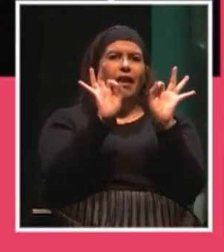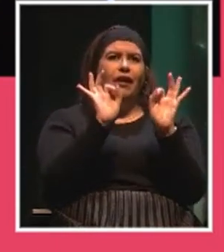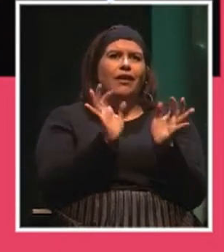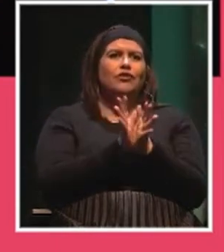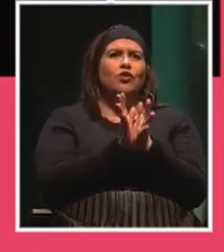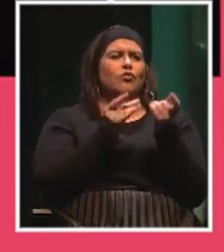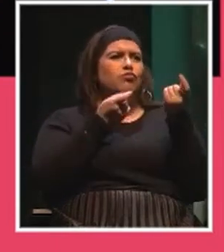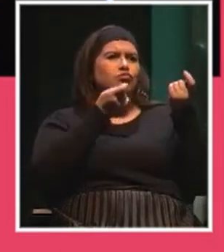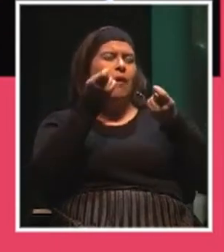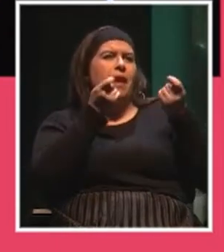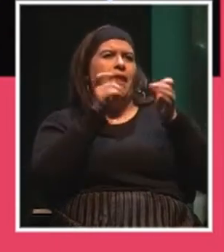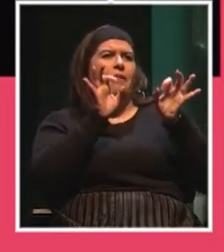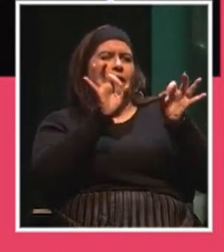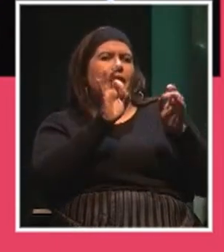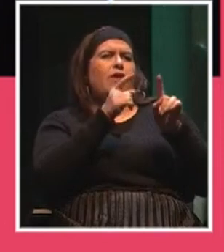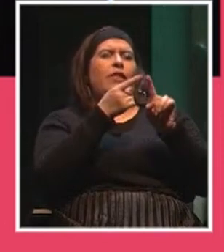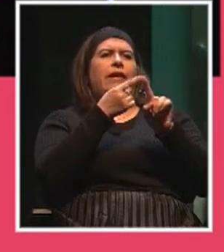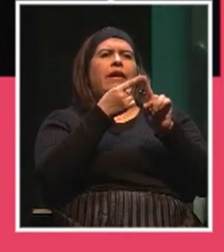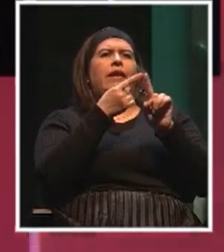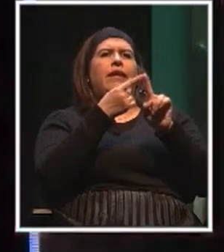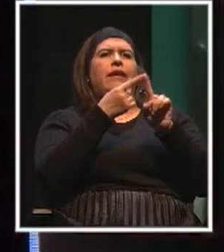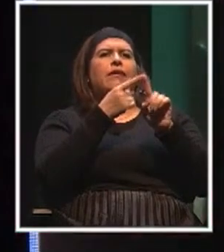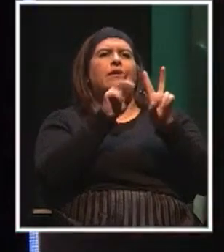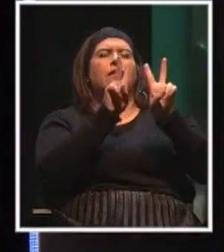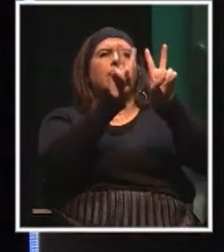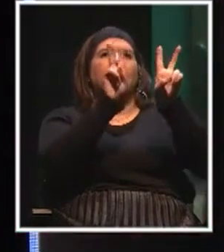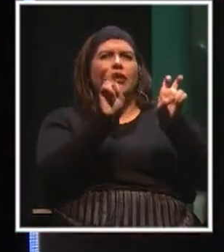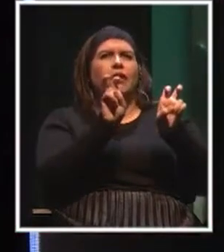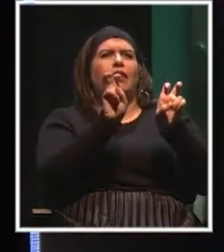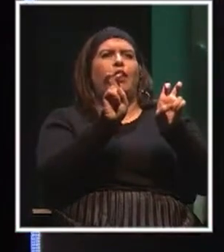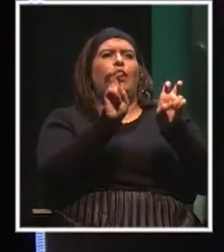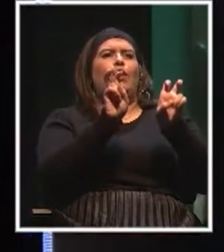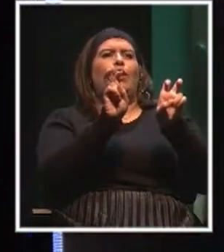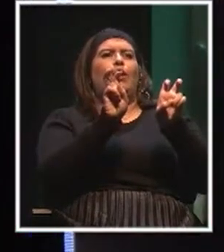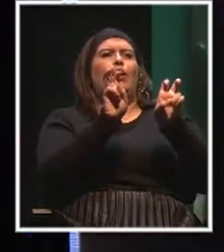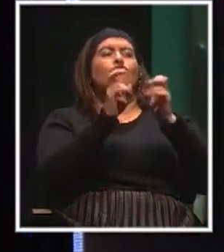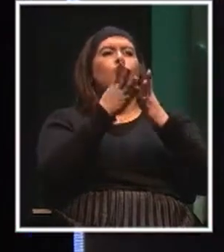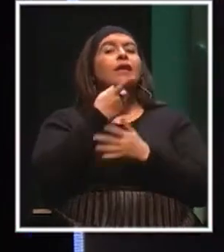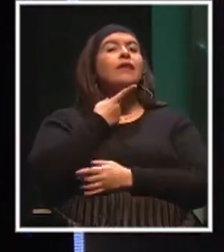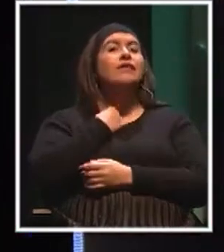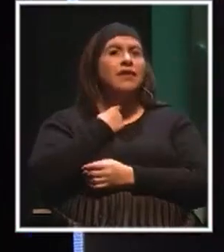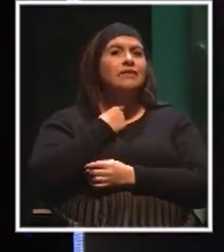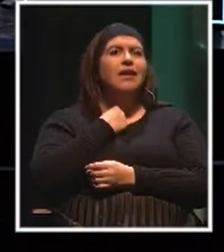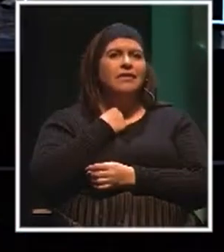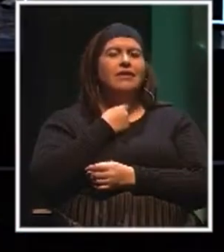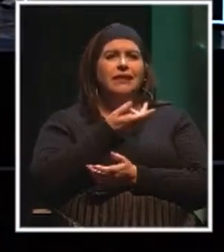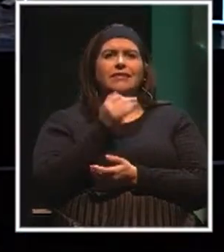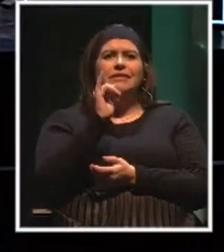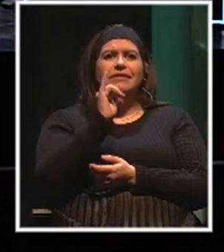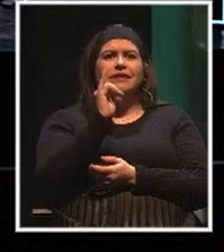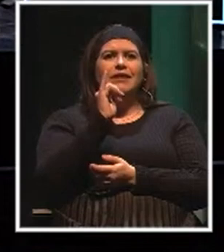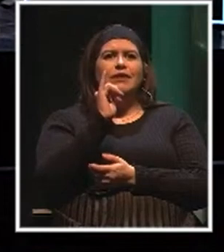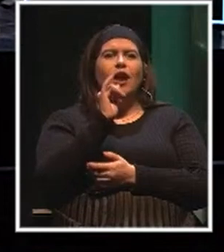it's not just advertising, we're giving you sort of more of the show. This was organized so that you could go through the